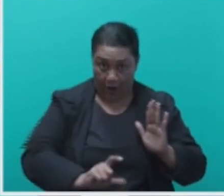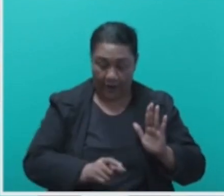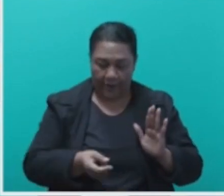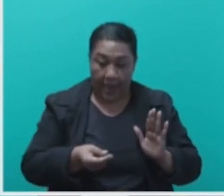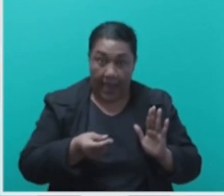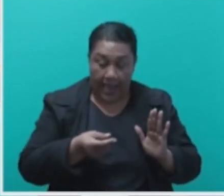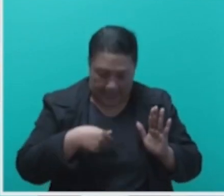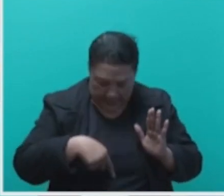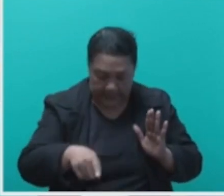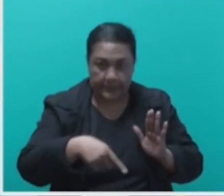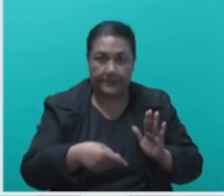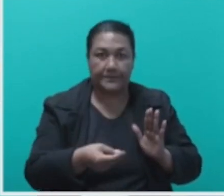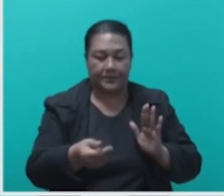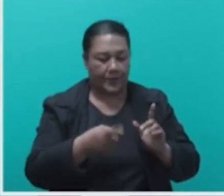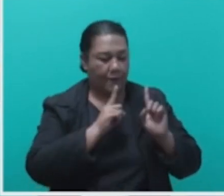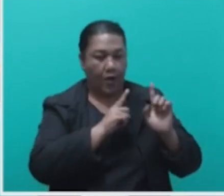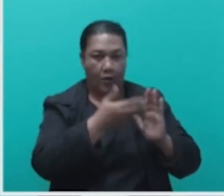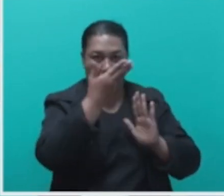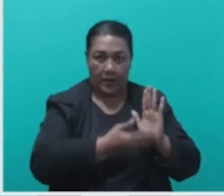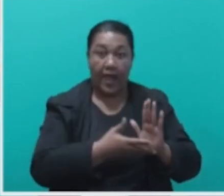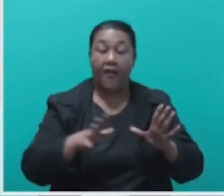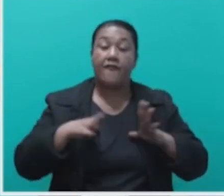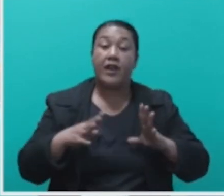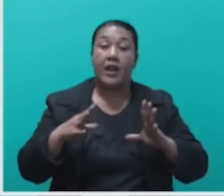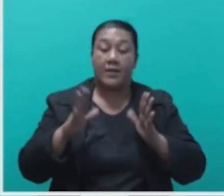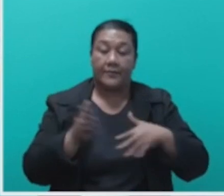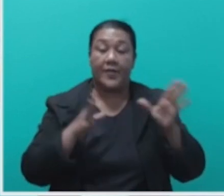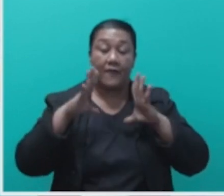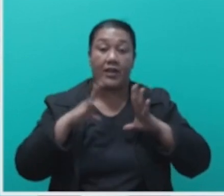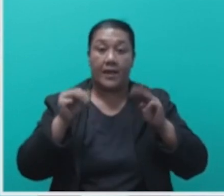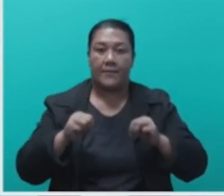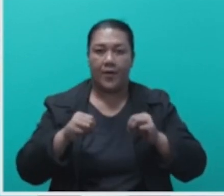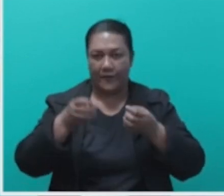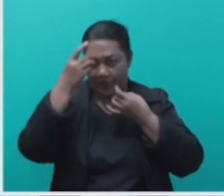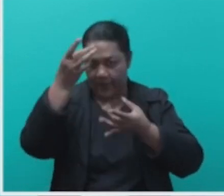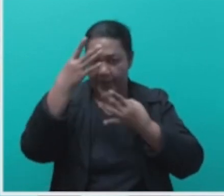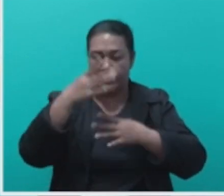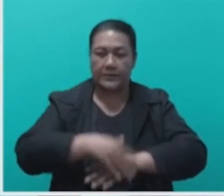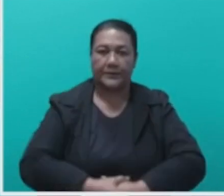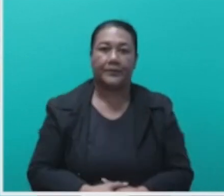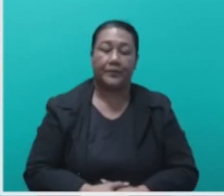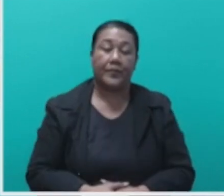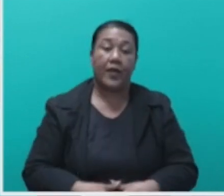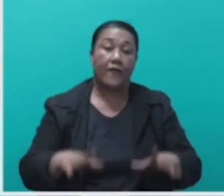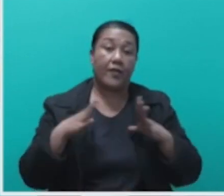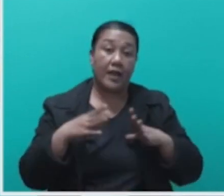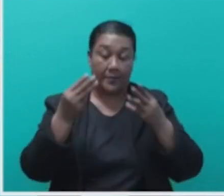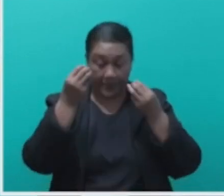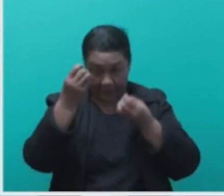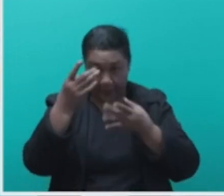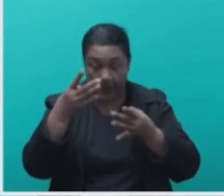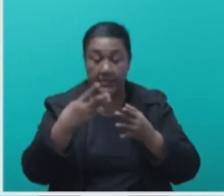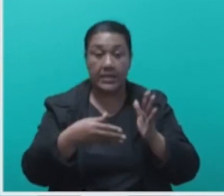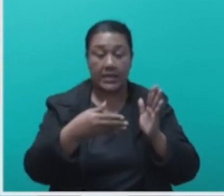this Parliament. Freedom of information. Mr. Speaker, sir, the Information Act was